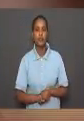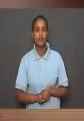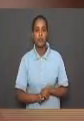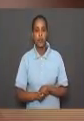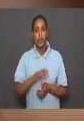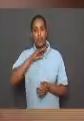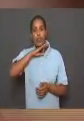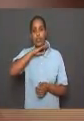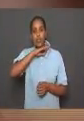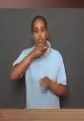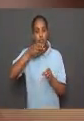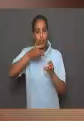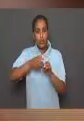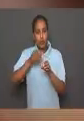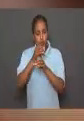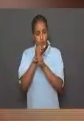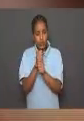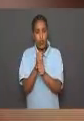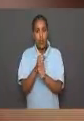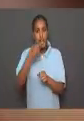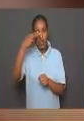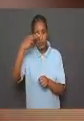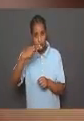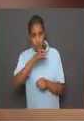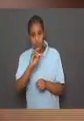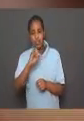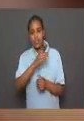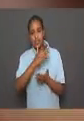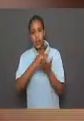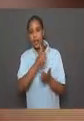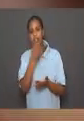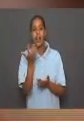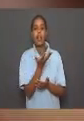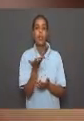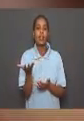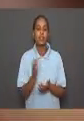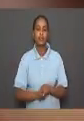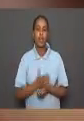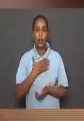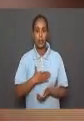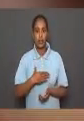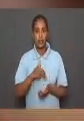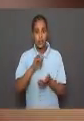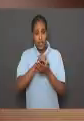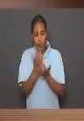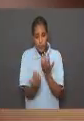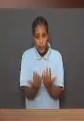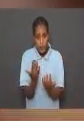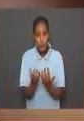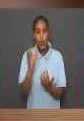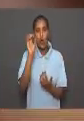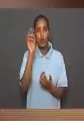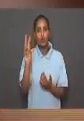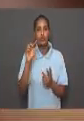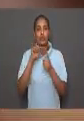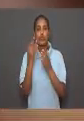Fossil fuels consist of hydrogen and some other elements. They burn in oxygen